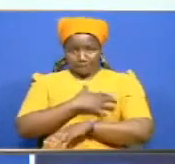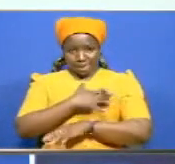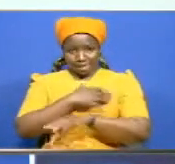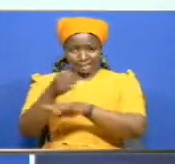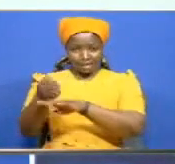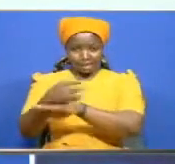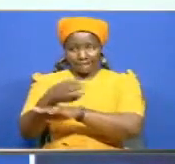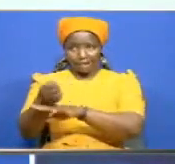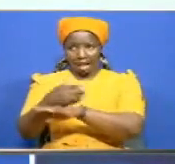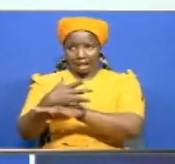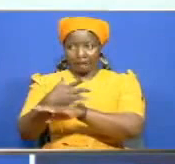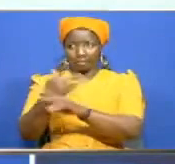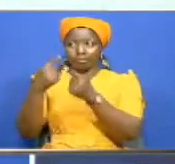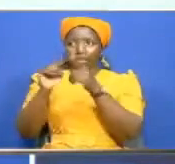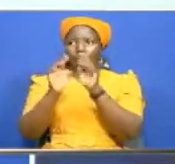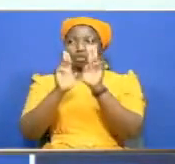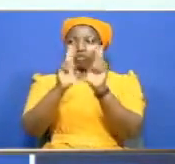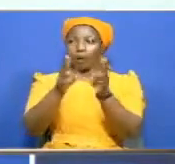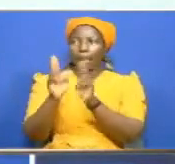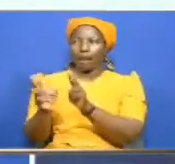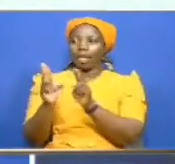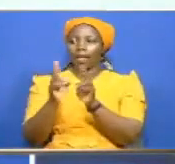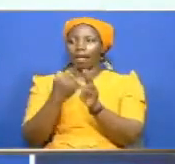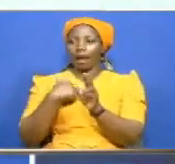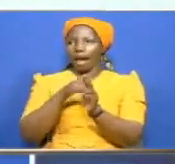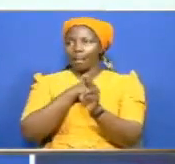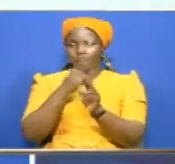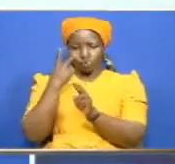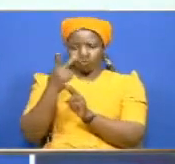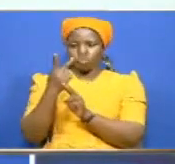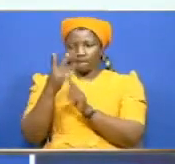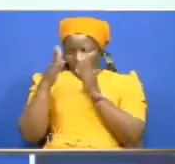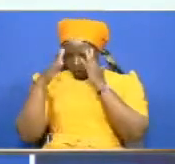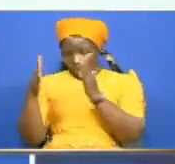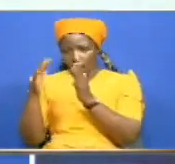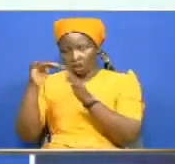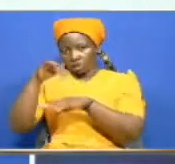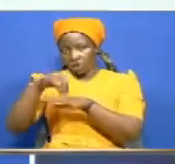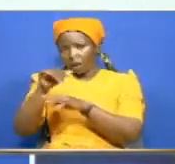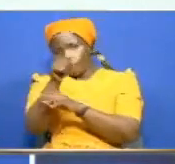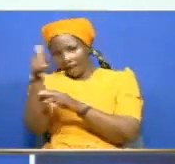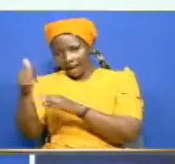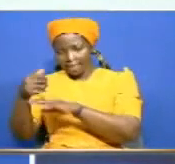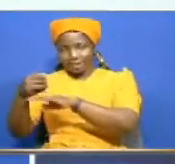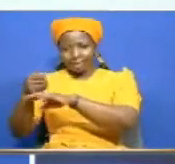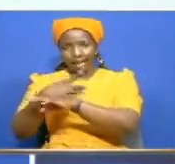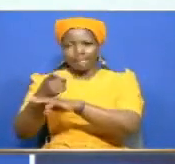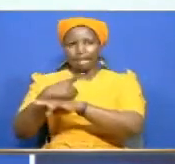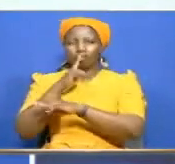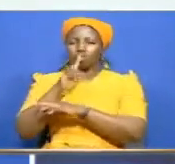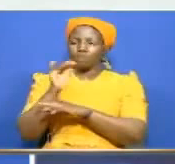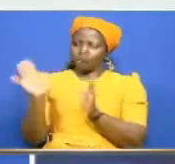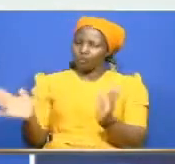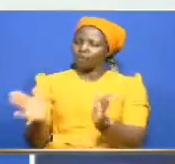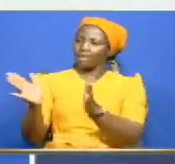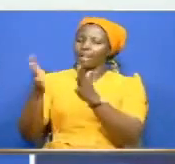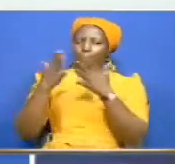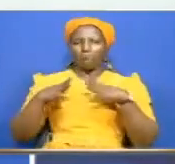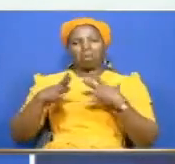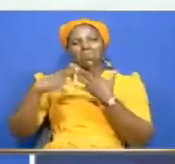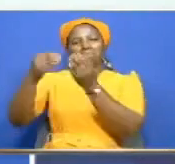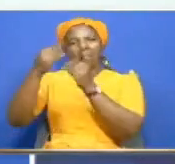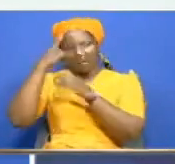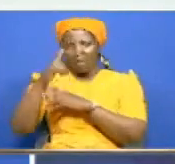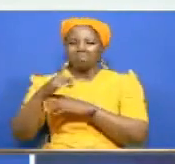but usually we also loop in other cancers, so we encourage women to go for screening for both cervical and